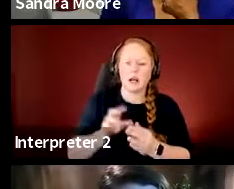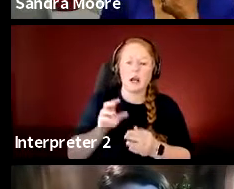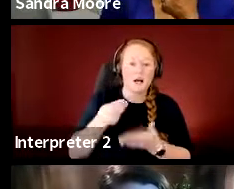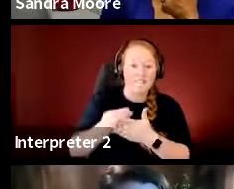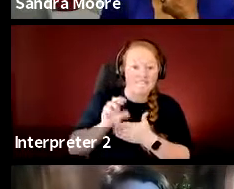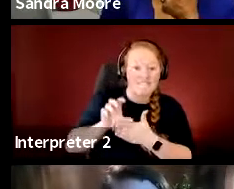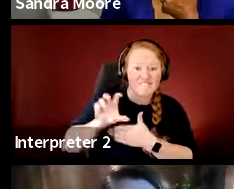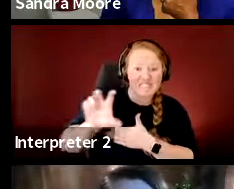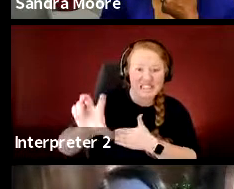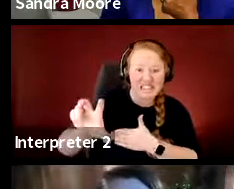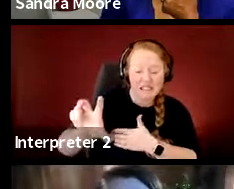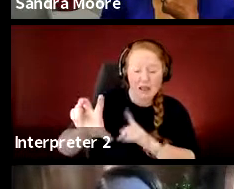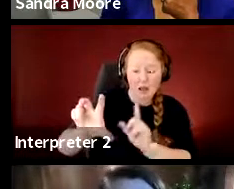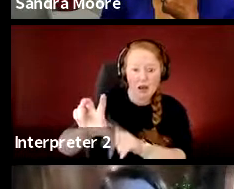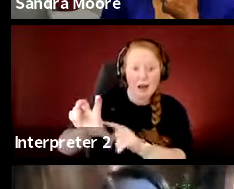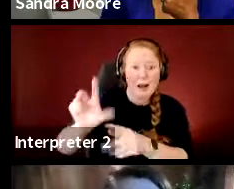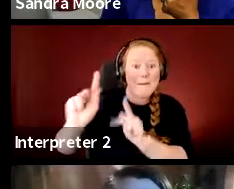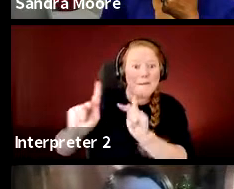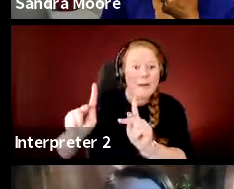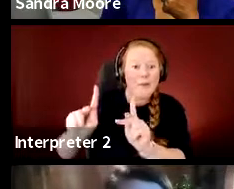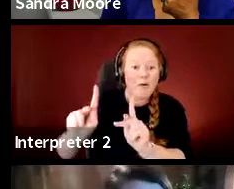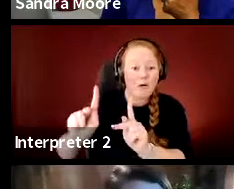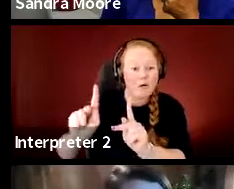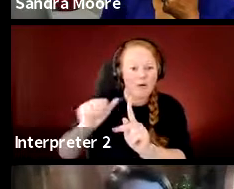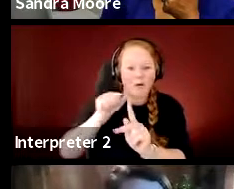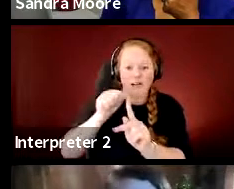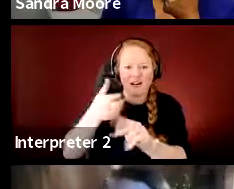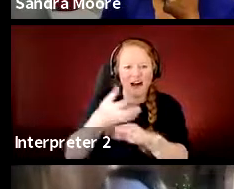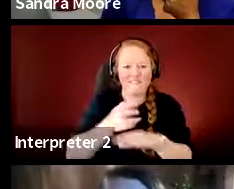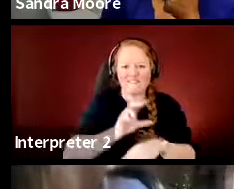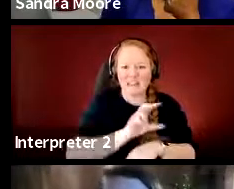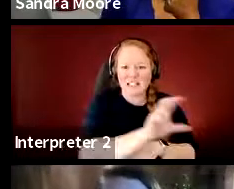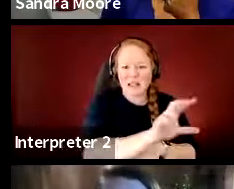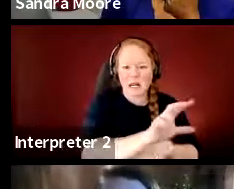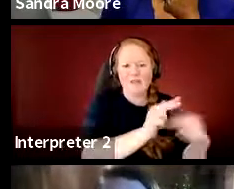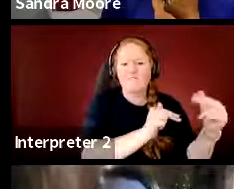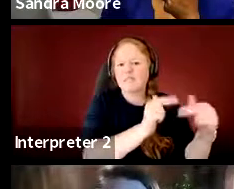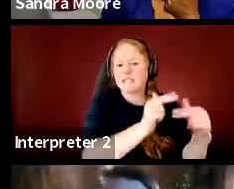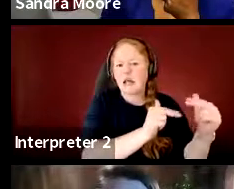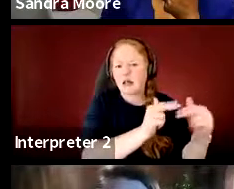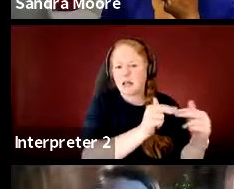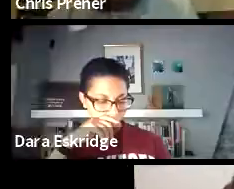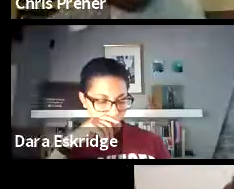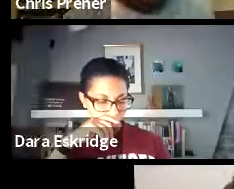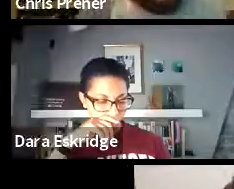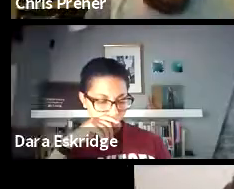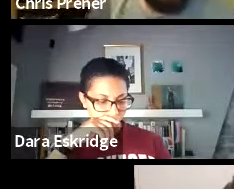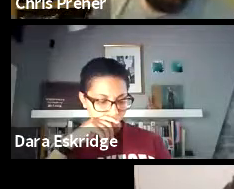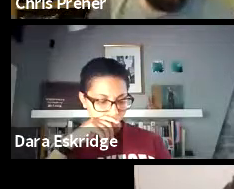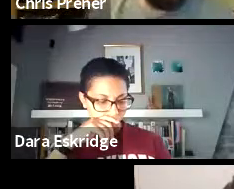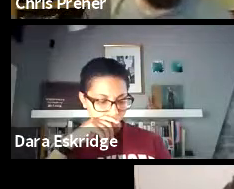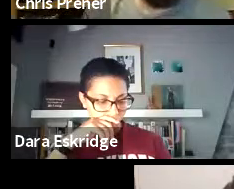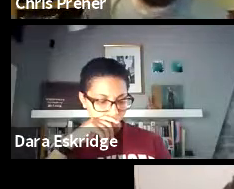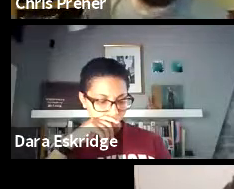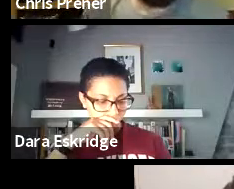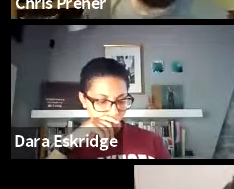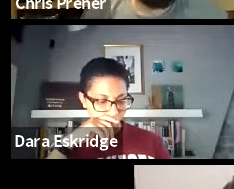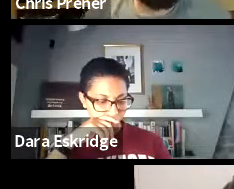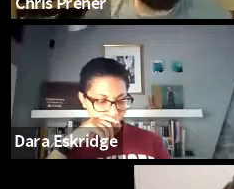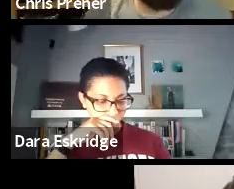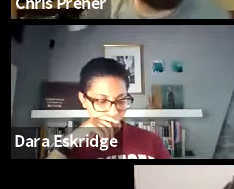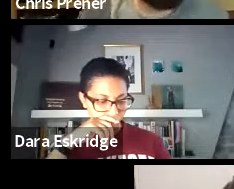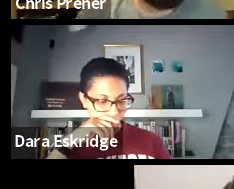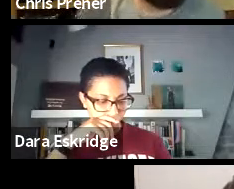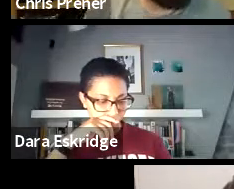people more than facilities. I think if people can increase their